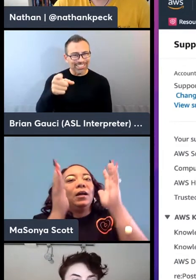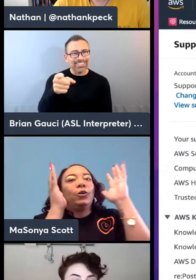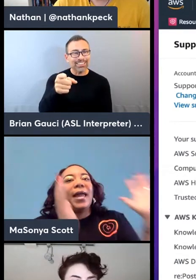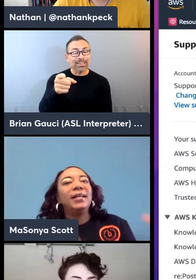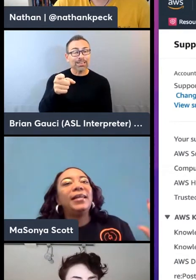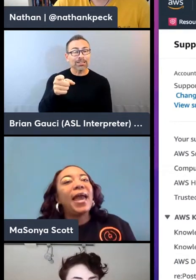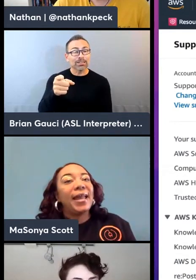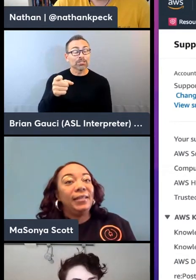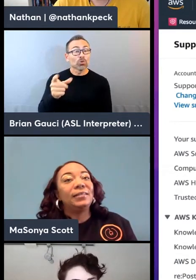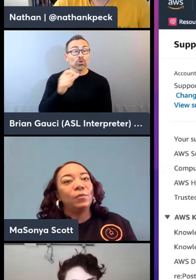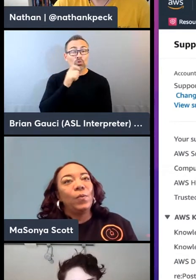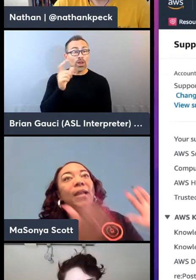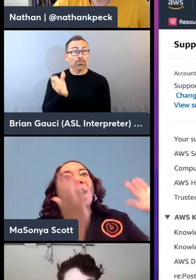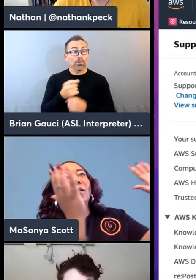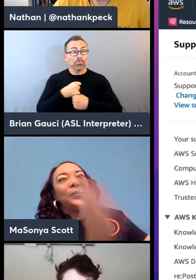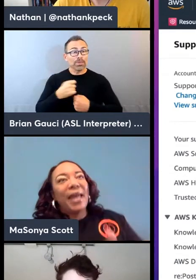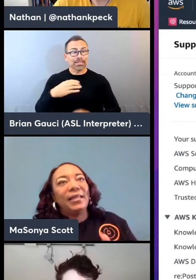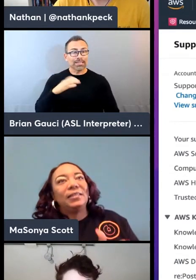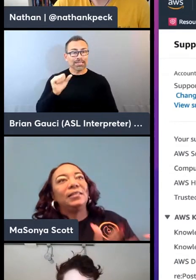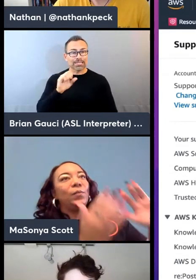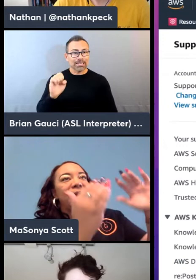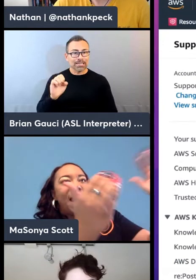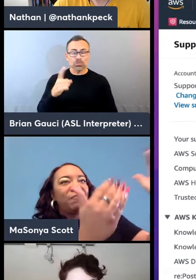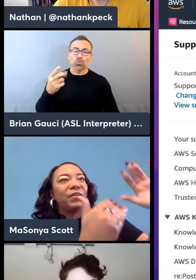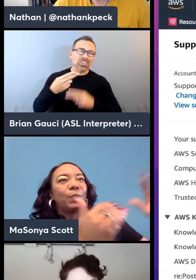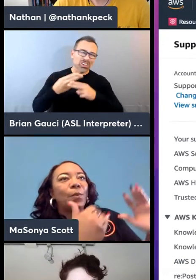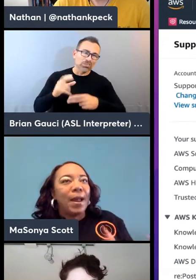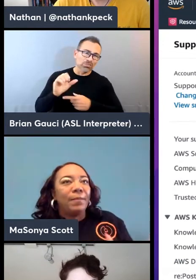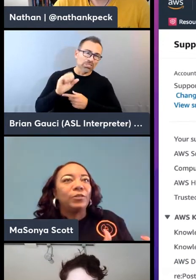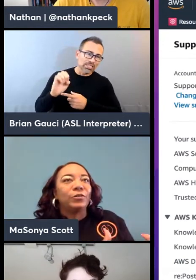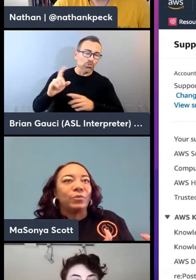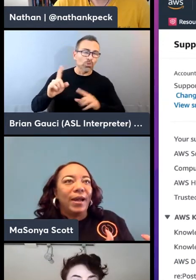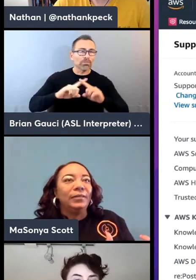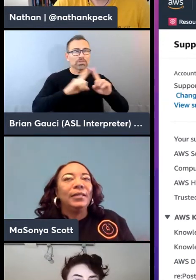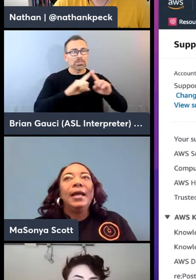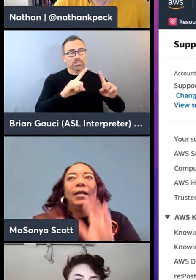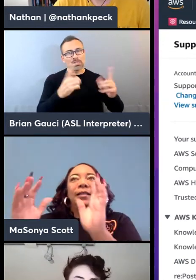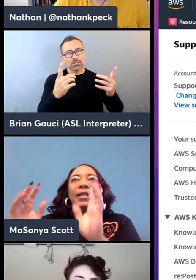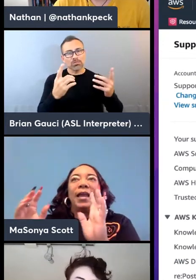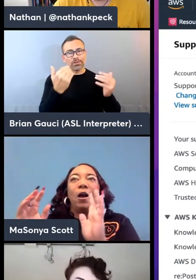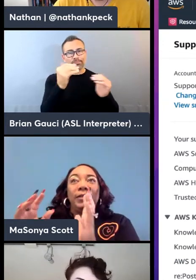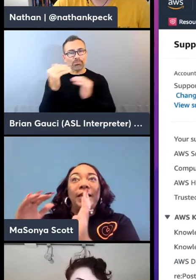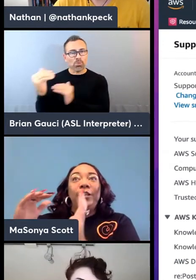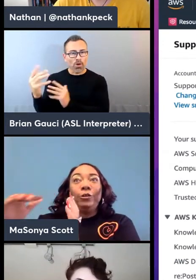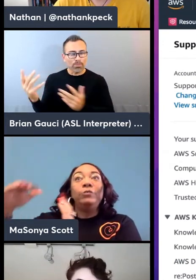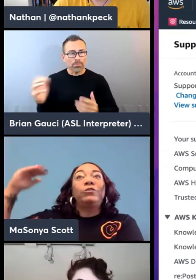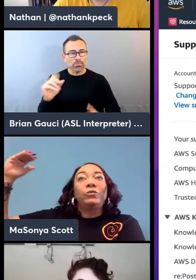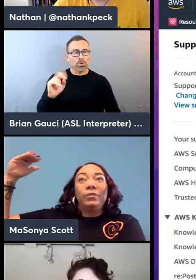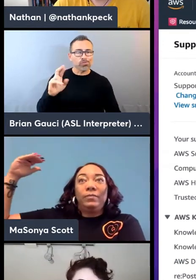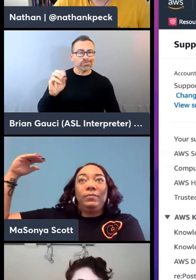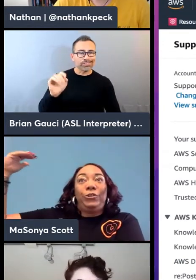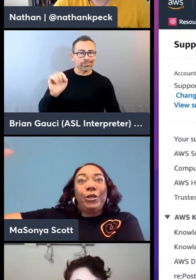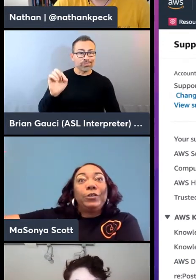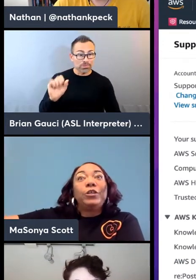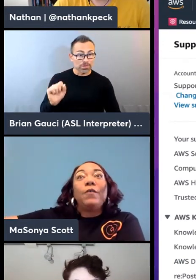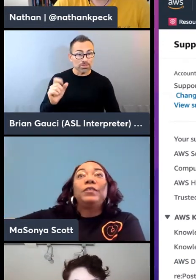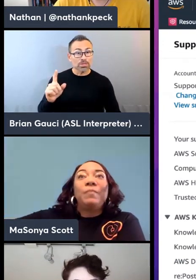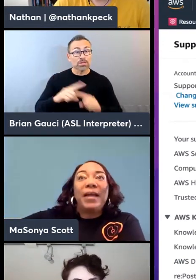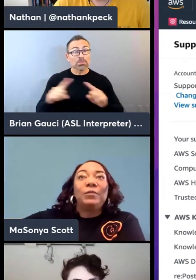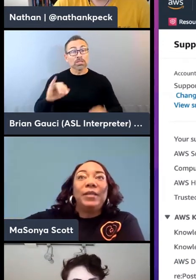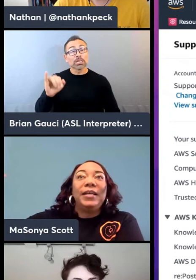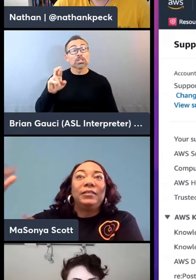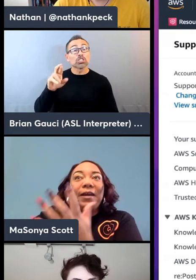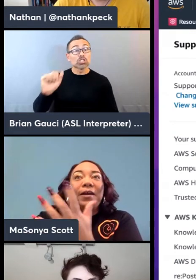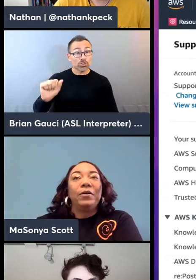don't have to create a case. We call them cases and we have different parameters, right? Then they use Jira